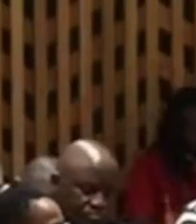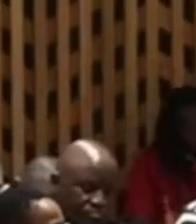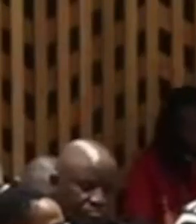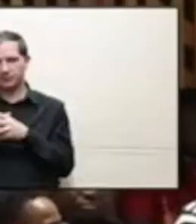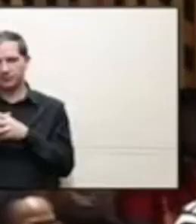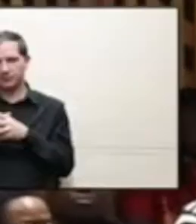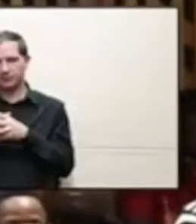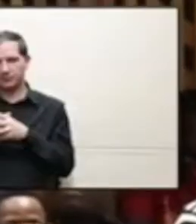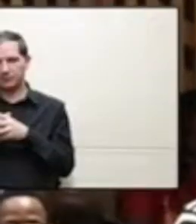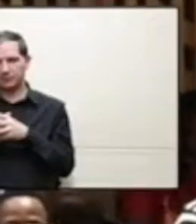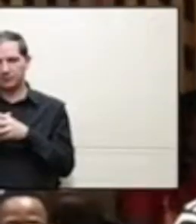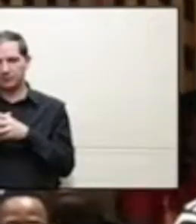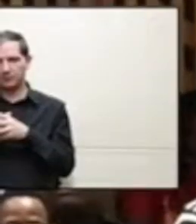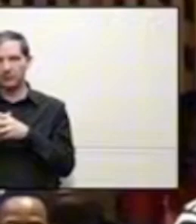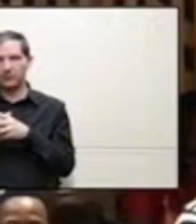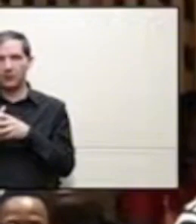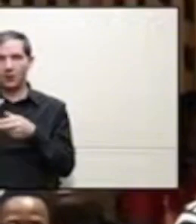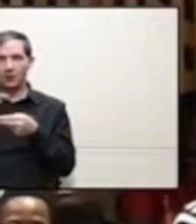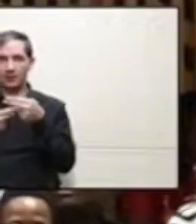Honorable Maduna.